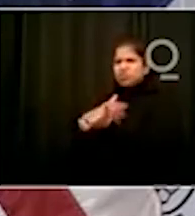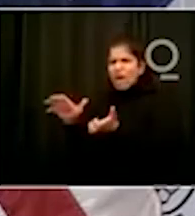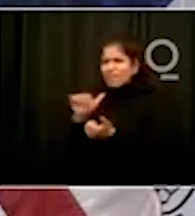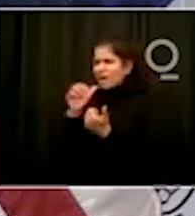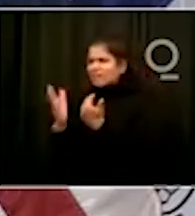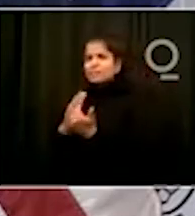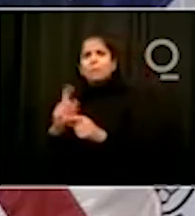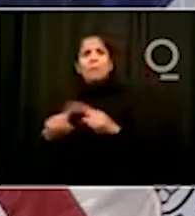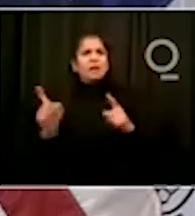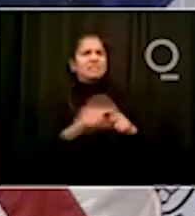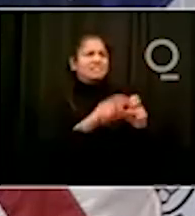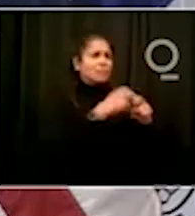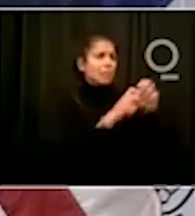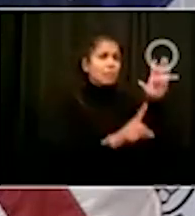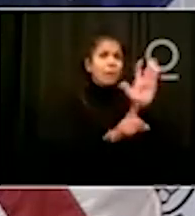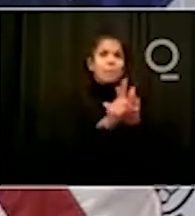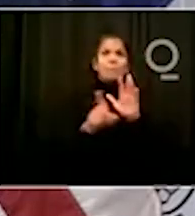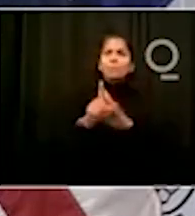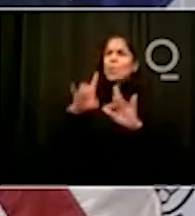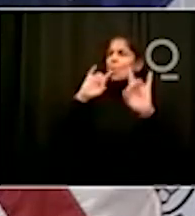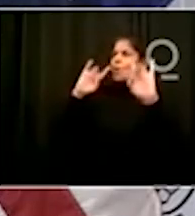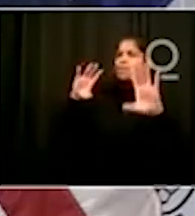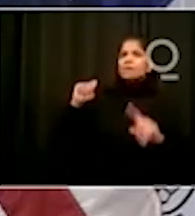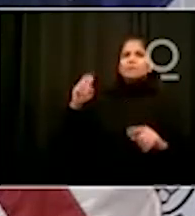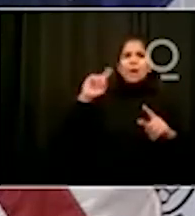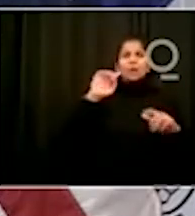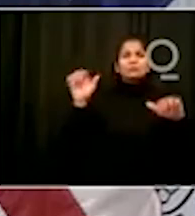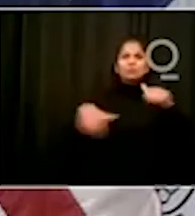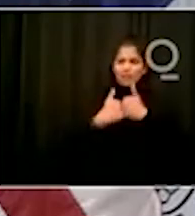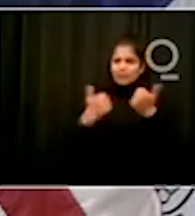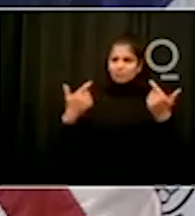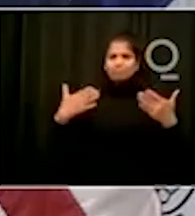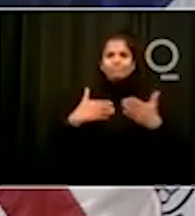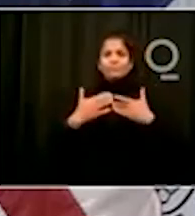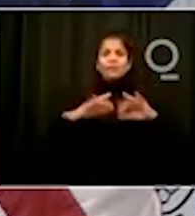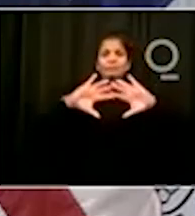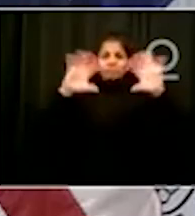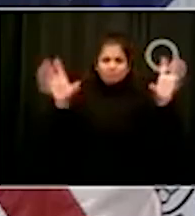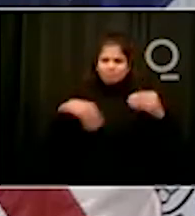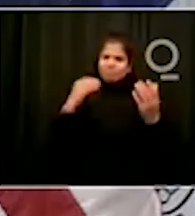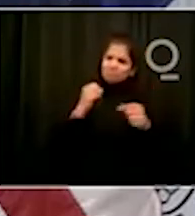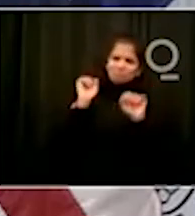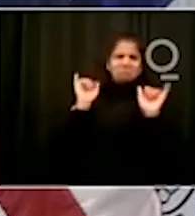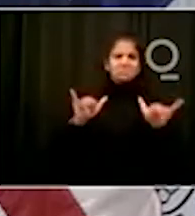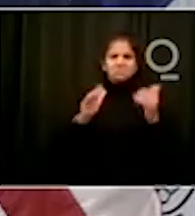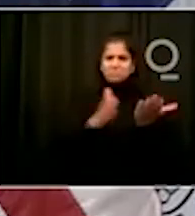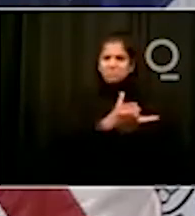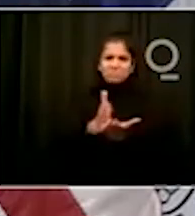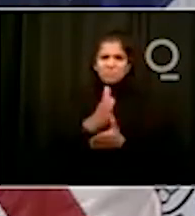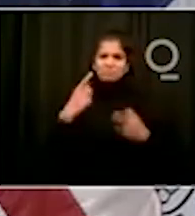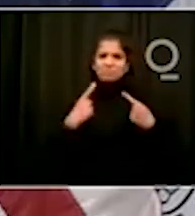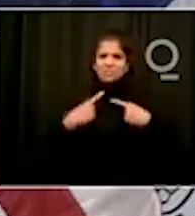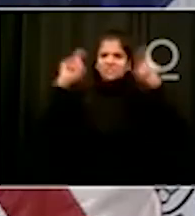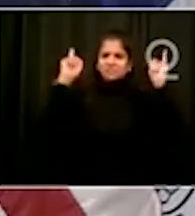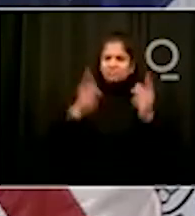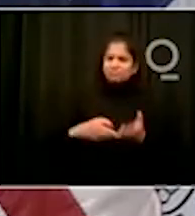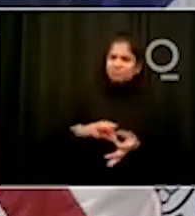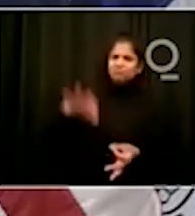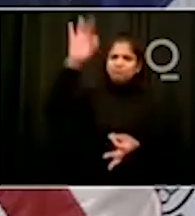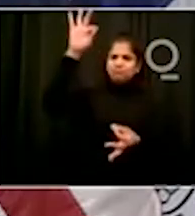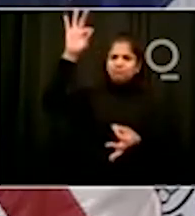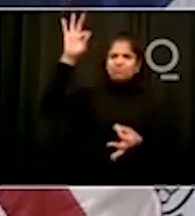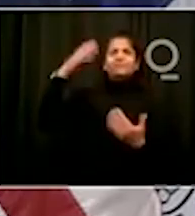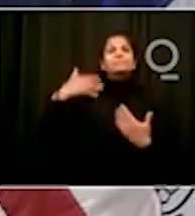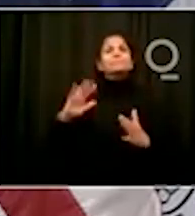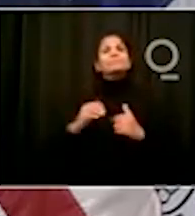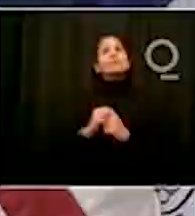communities, our cultures could shine through. It didn't need to be a contradiction or a conflict. We could